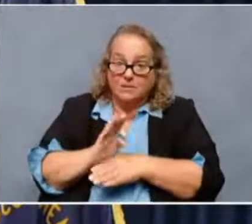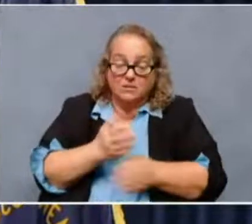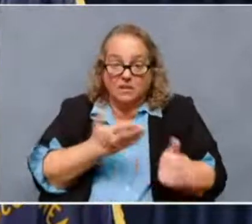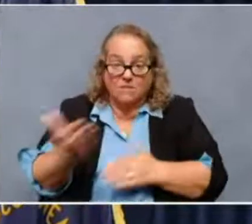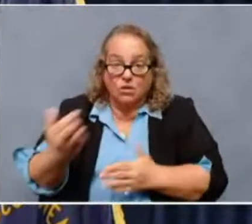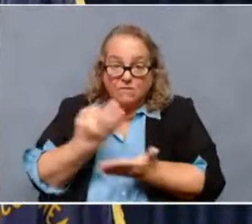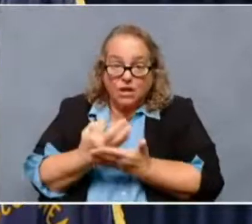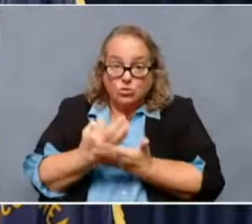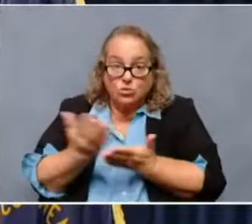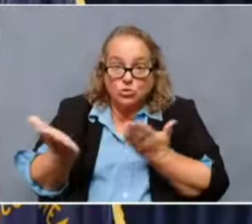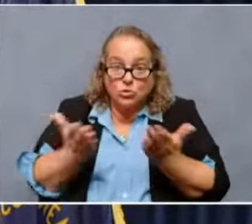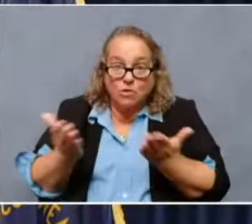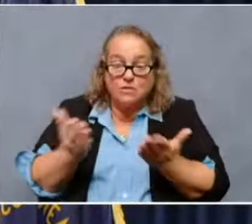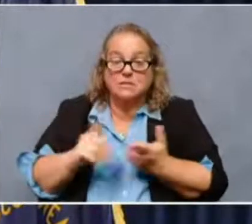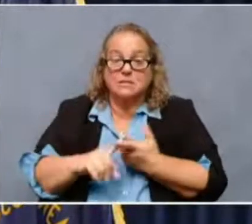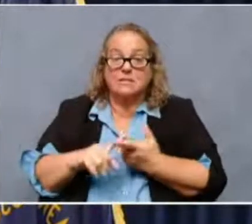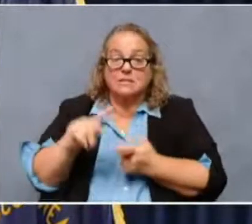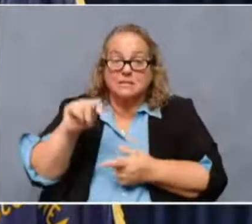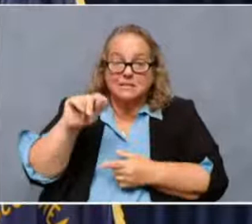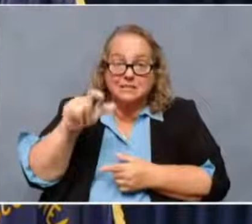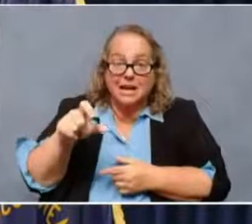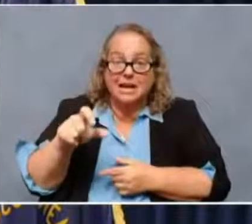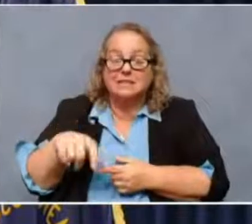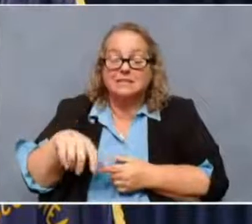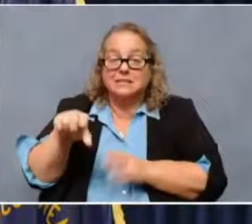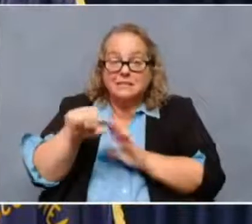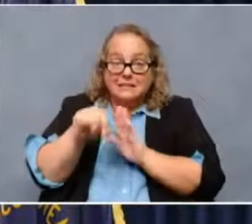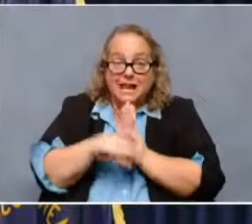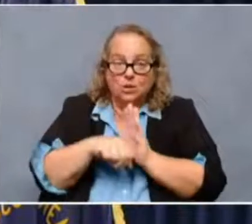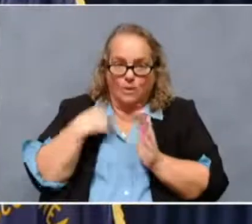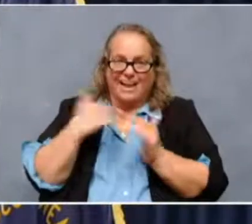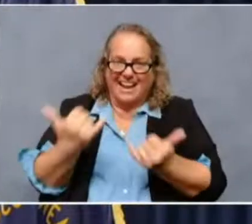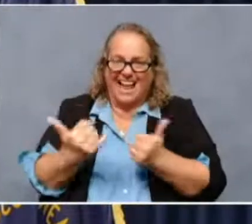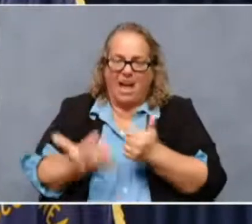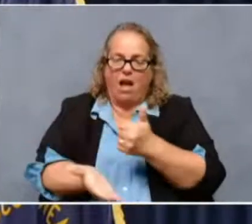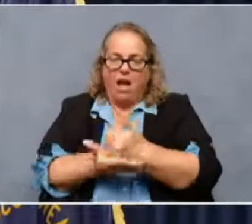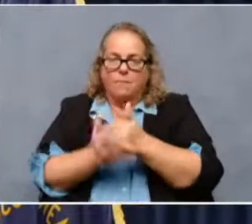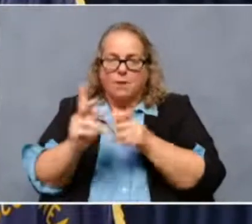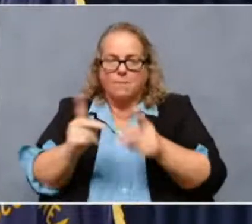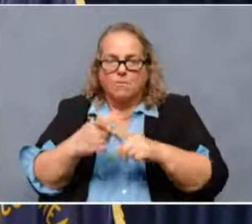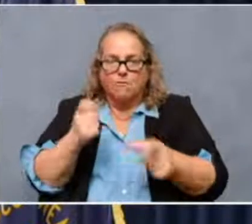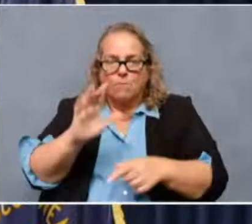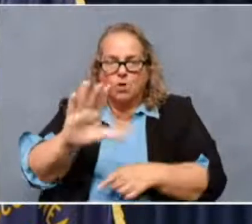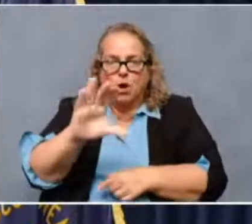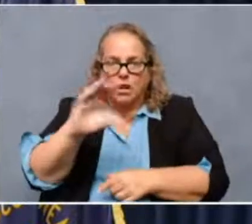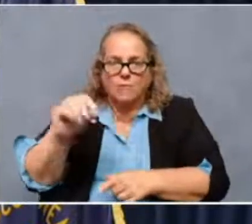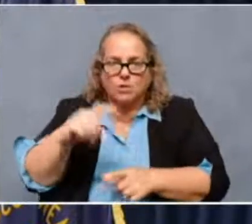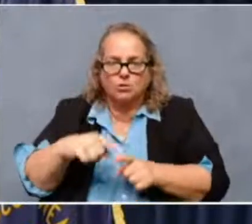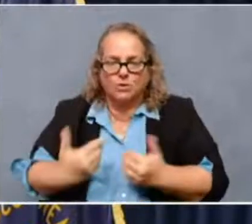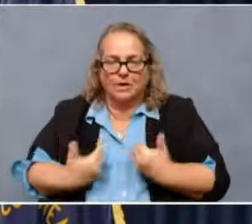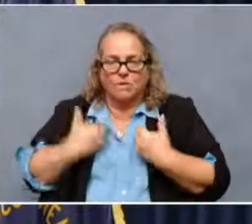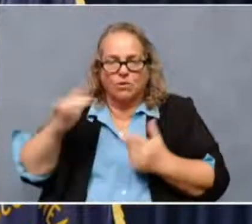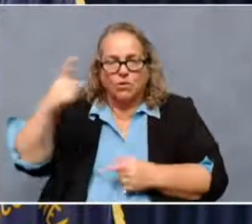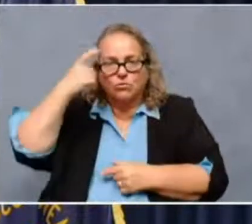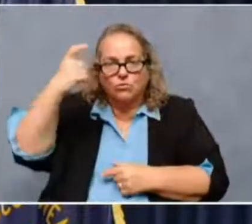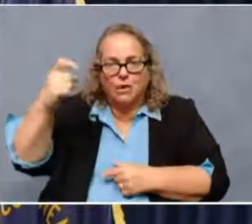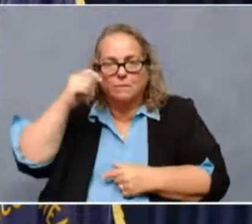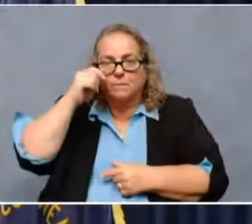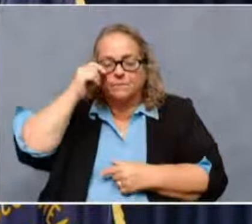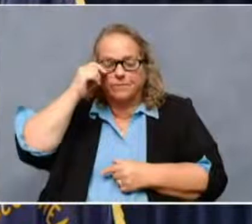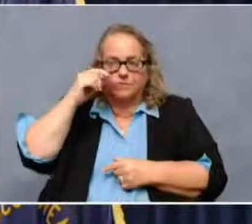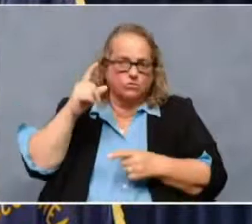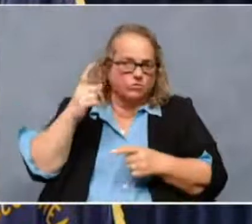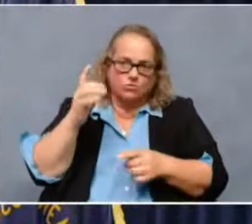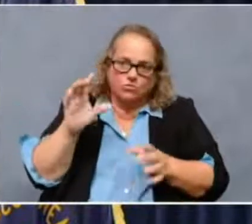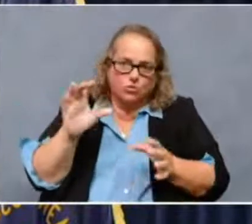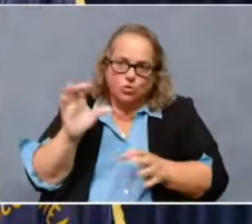estate, we can now help those people from your companies live out their dreams, live out and be fulfilled. So I just